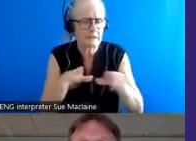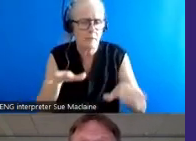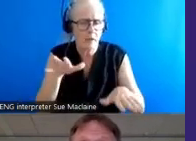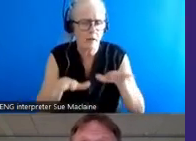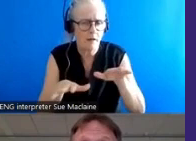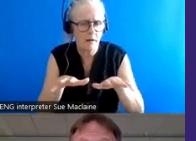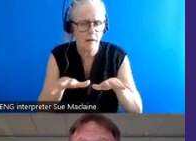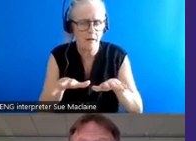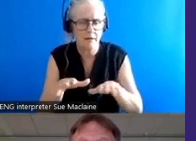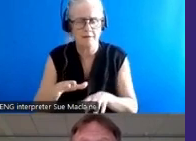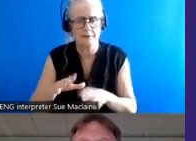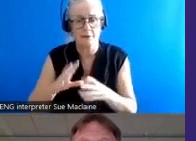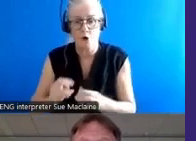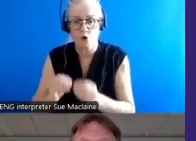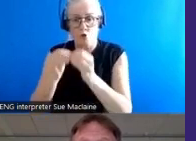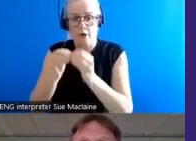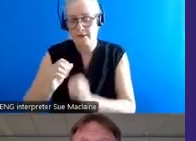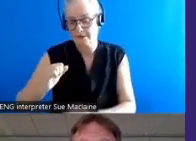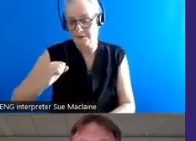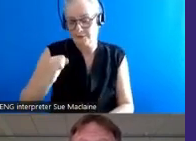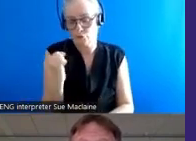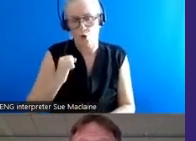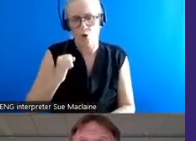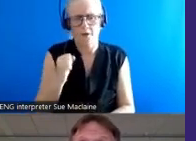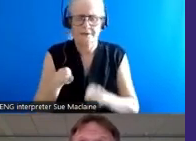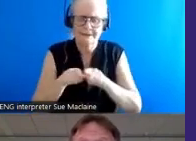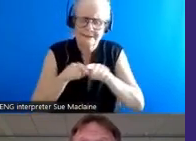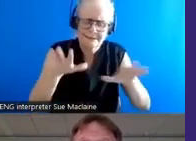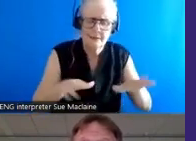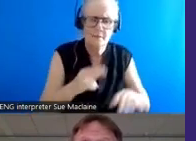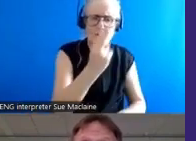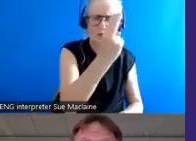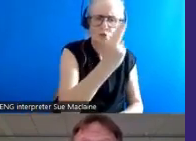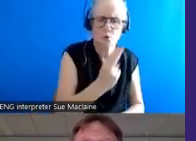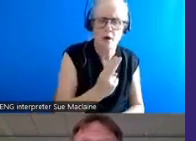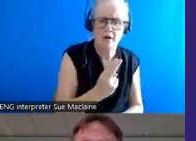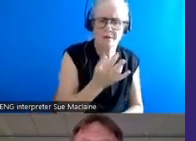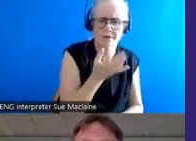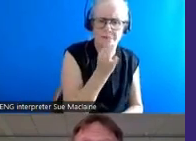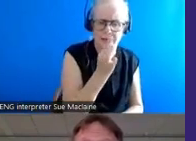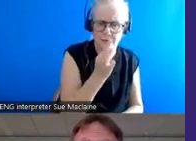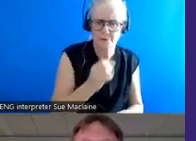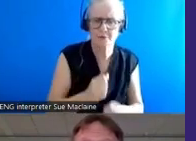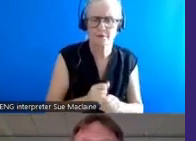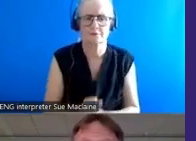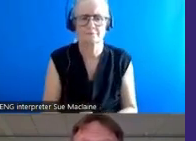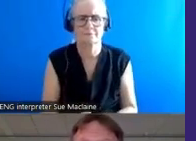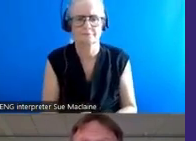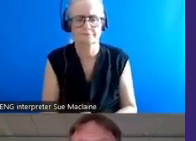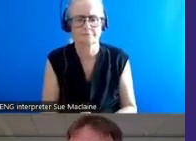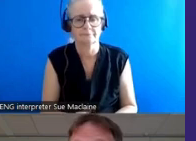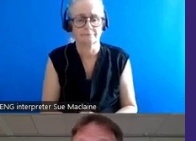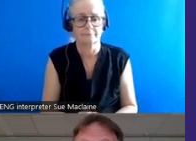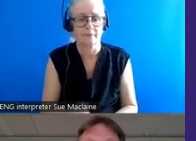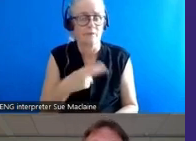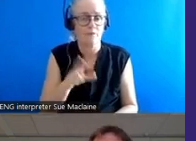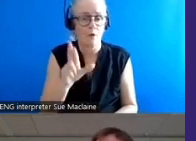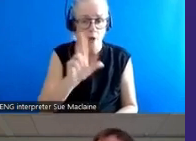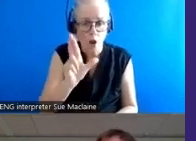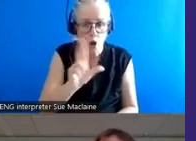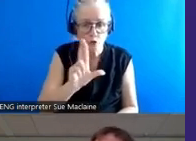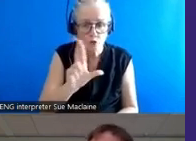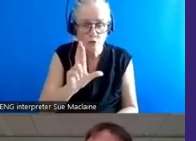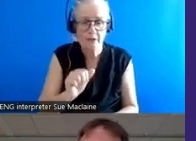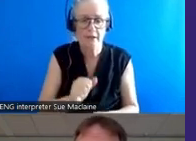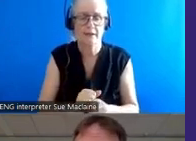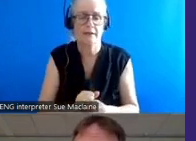England, allocates money from the National Lottery and the Scottish Government into the arts sector and the creative industries, and operates as an arm's length